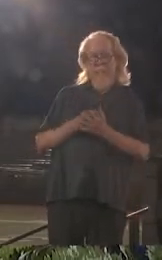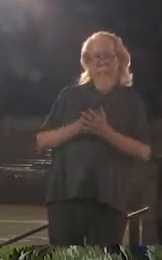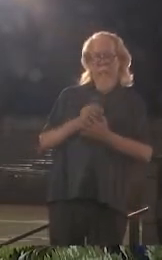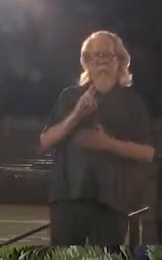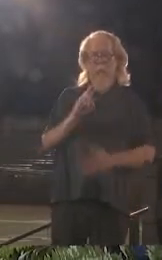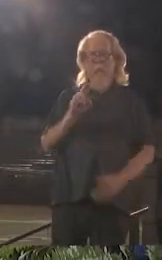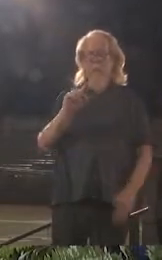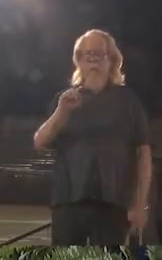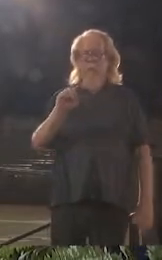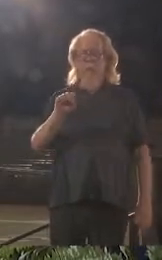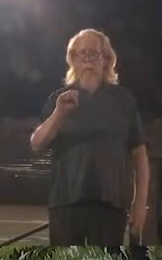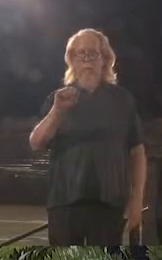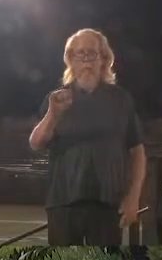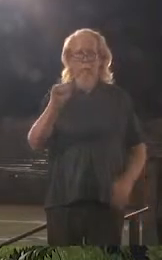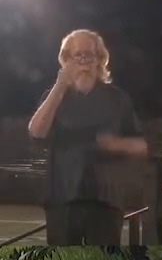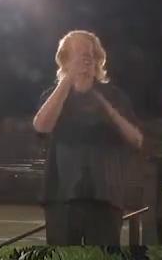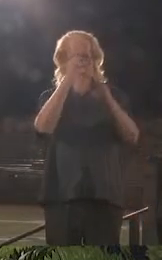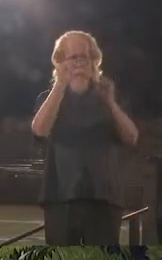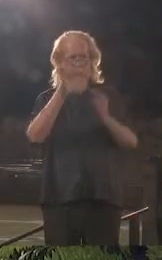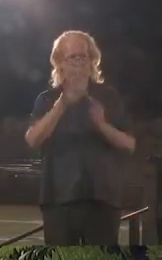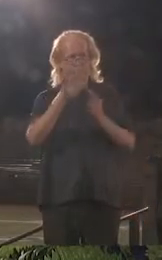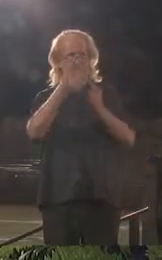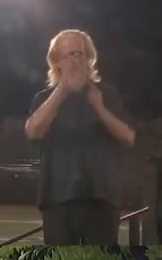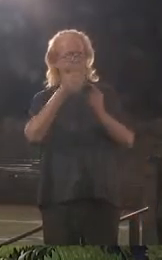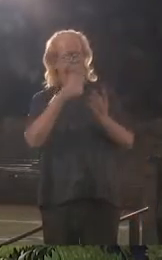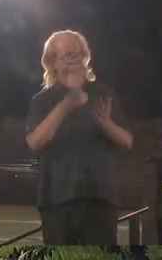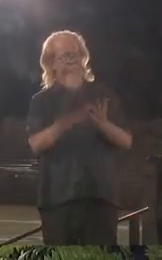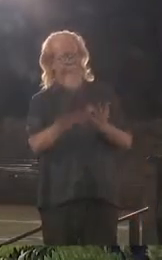Distinguished Presidential Scholarship.